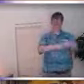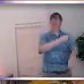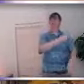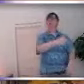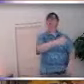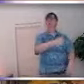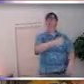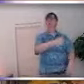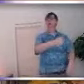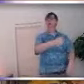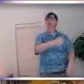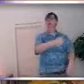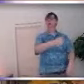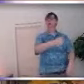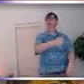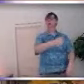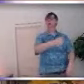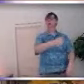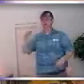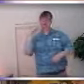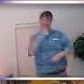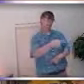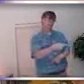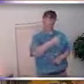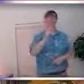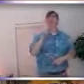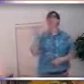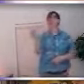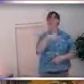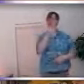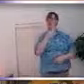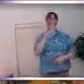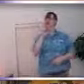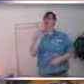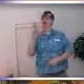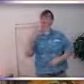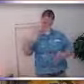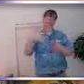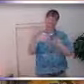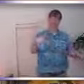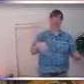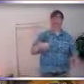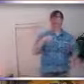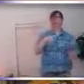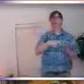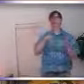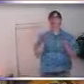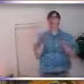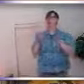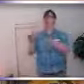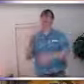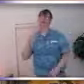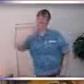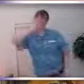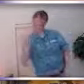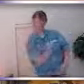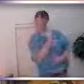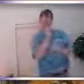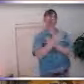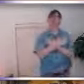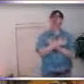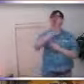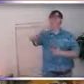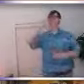Everybody remembers who they are because we started out this way. We're just love. We're just